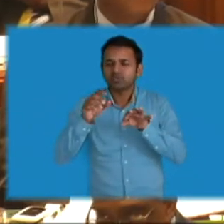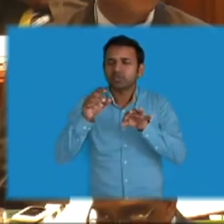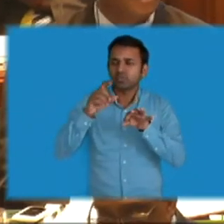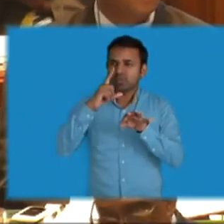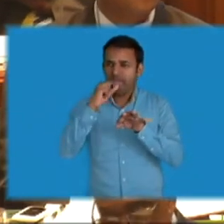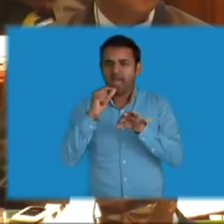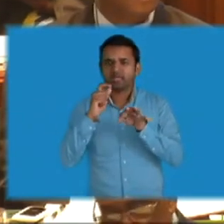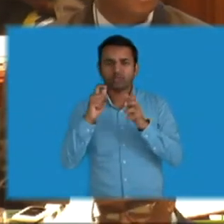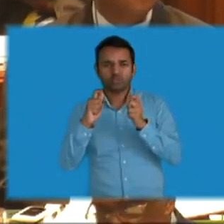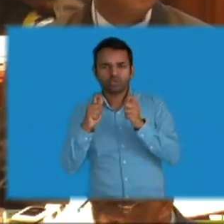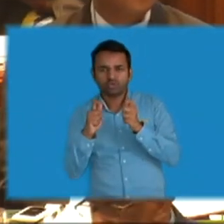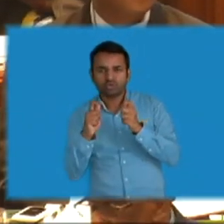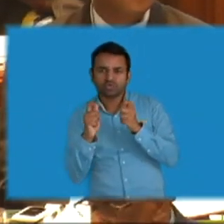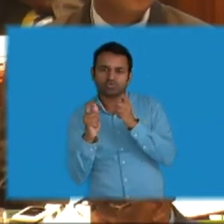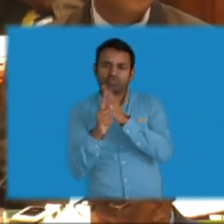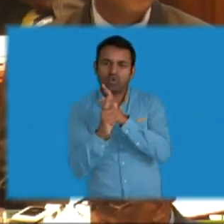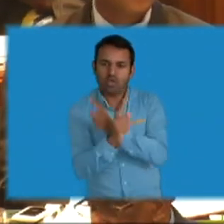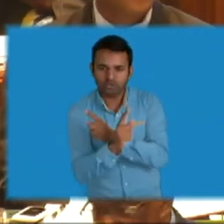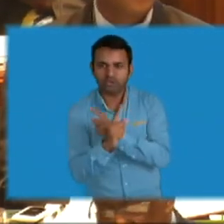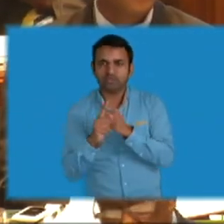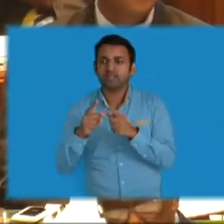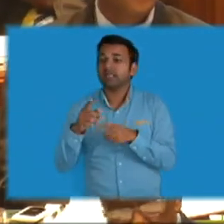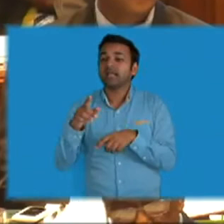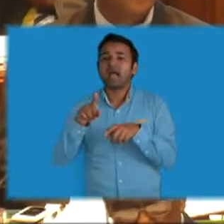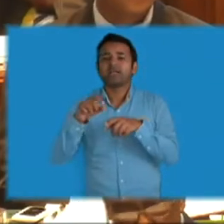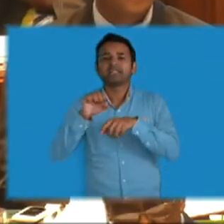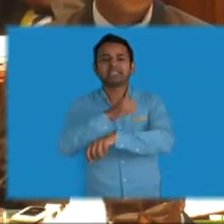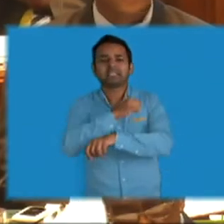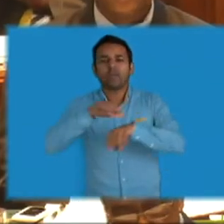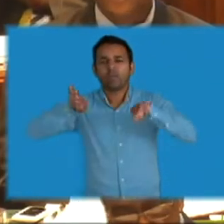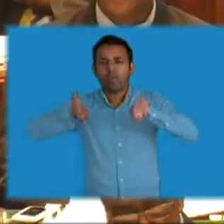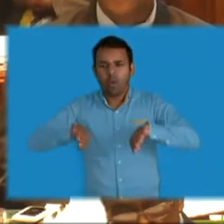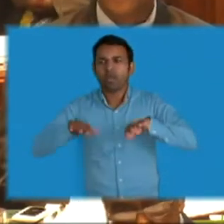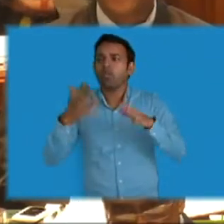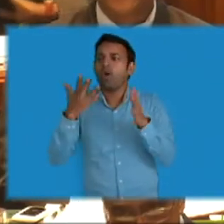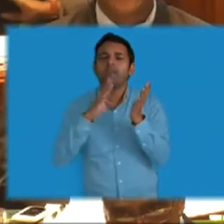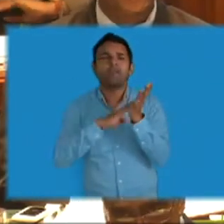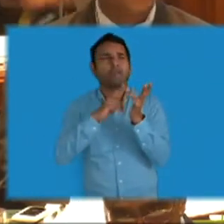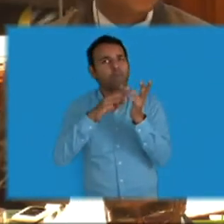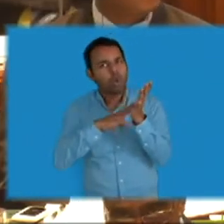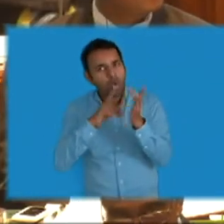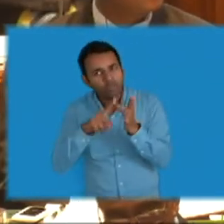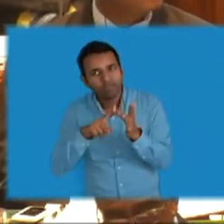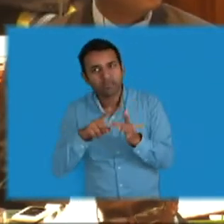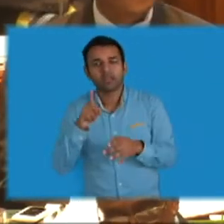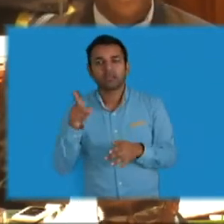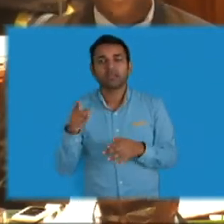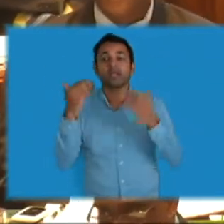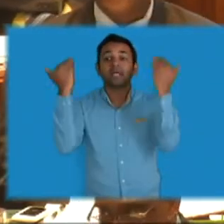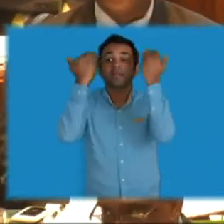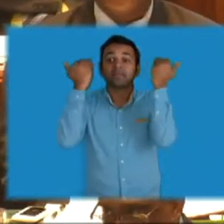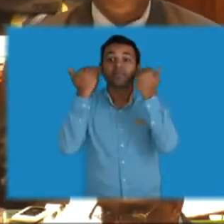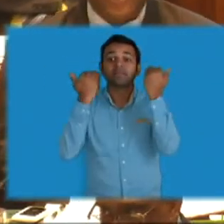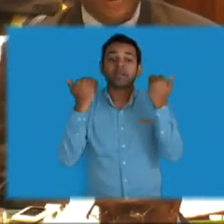by the seawalls in Momi and also in the Honourable Prime Minister's village.